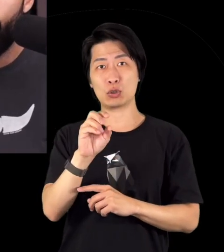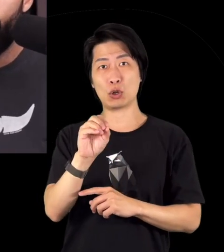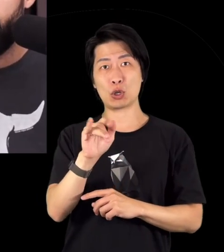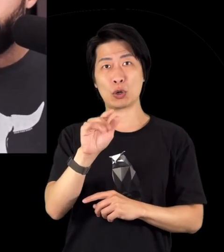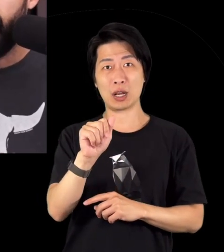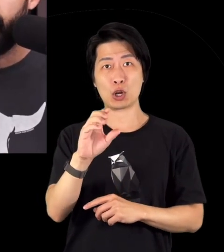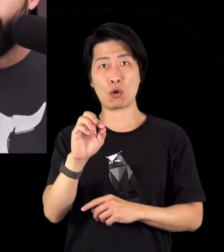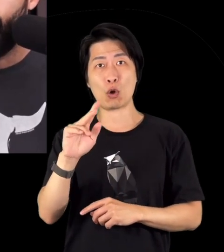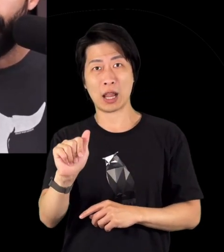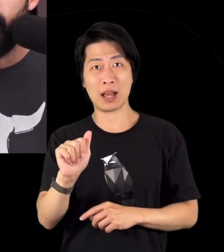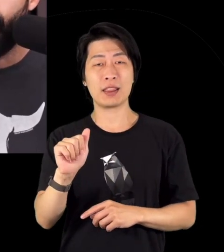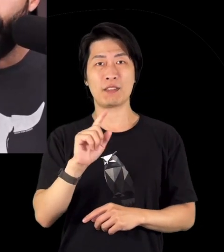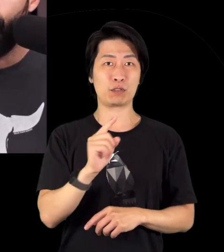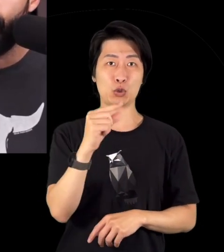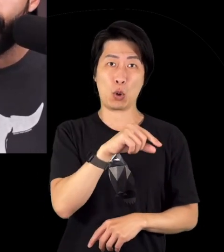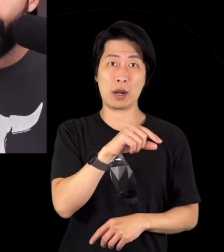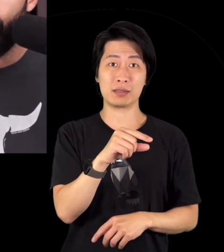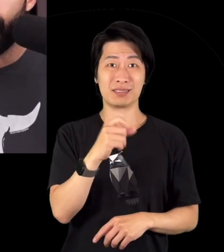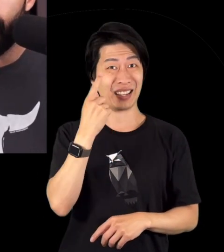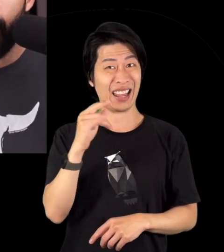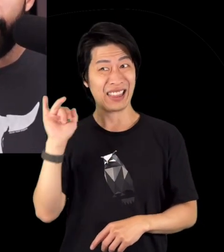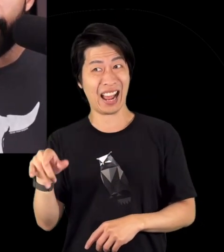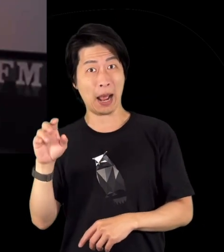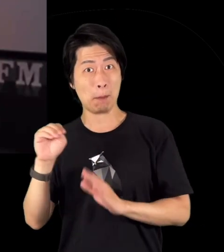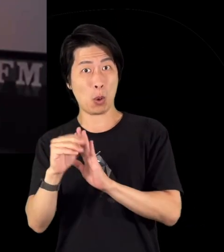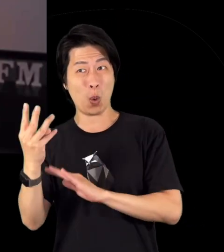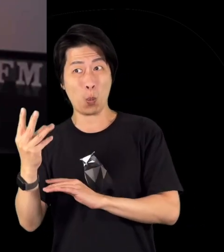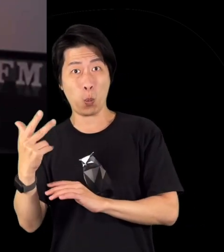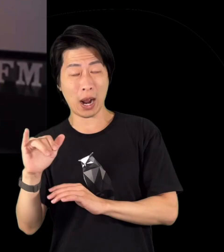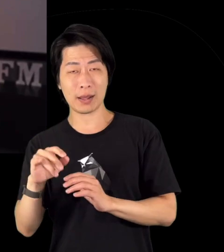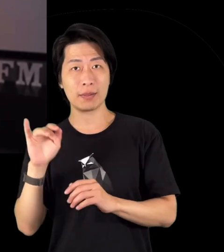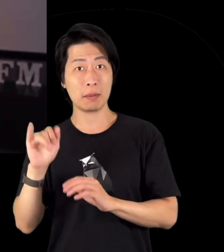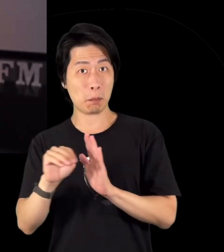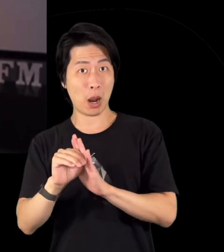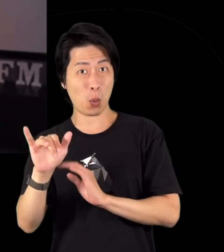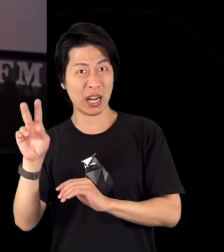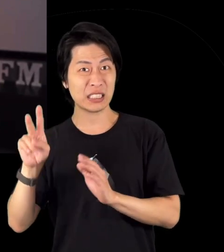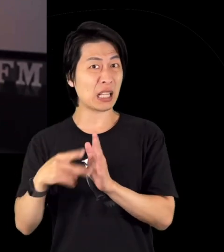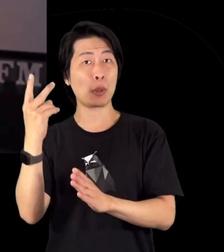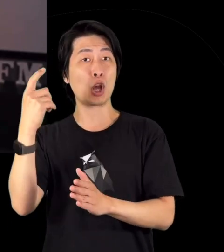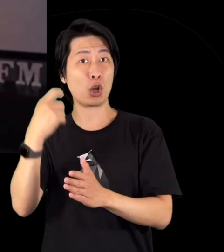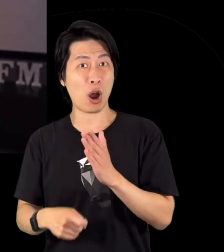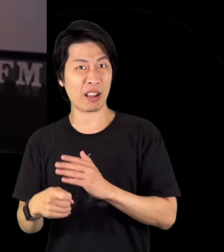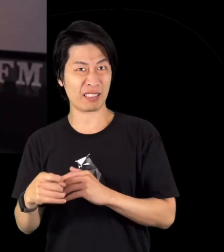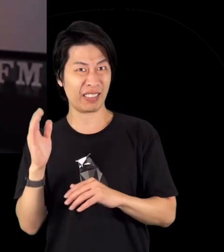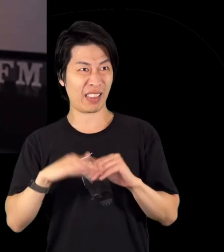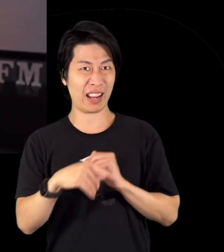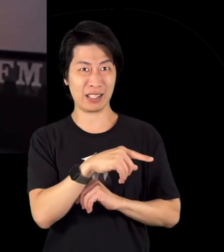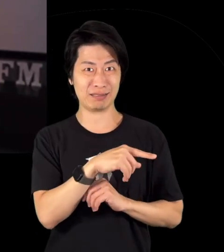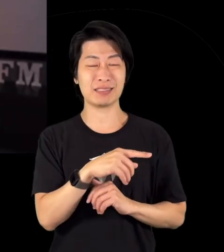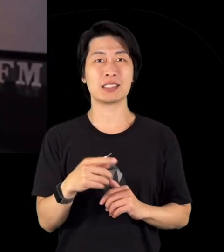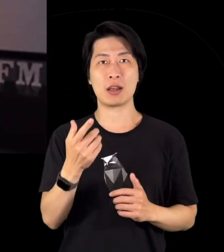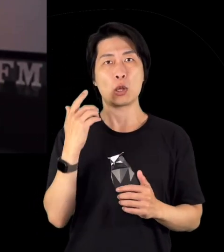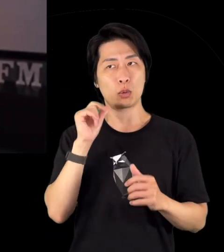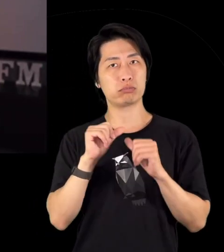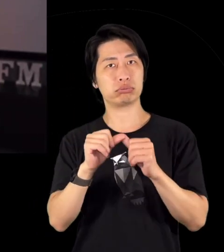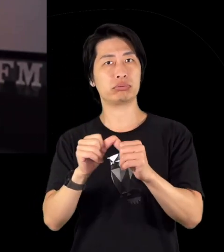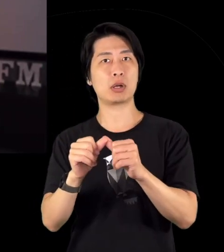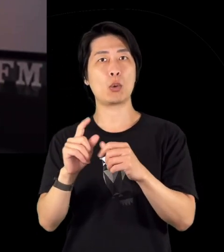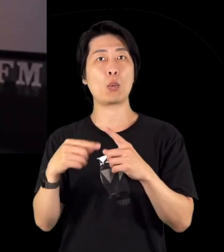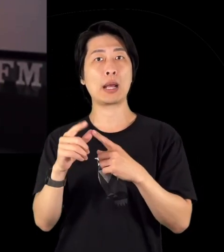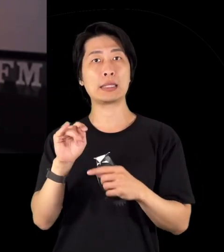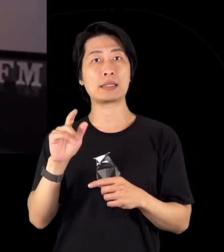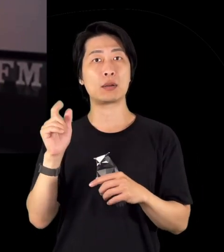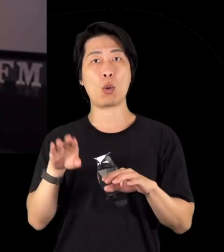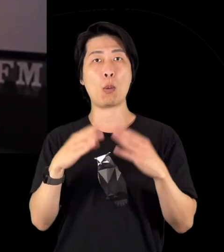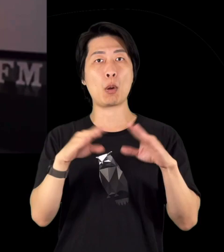first quarter, despite the car being almost double the price. And this trend will likely continue into the next few years as Tesla opens up more and